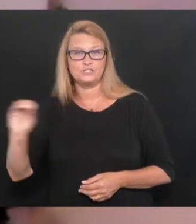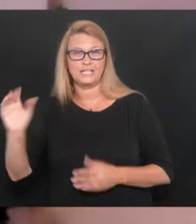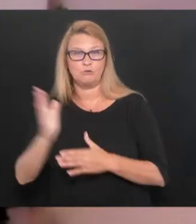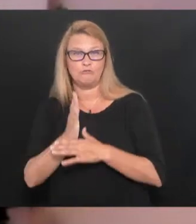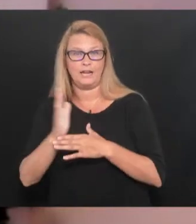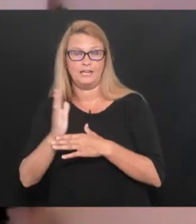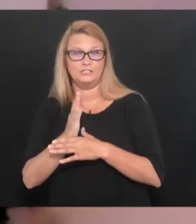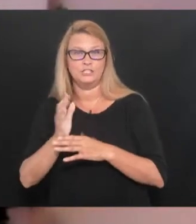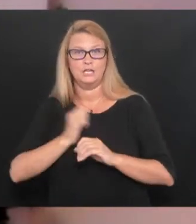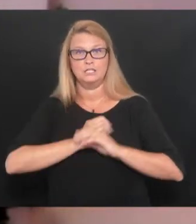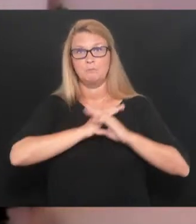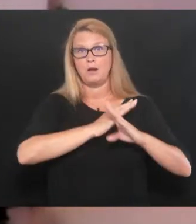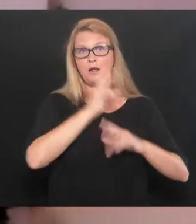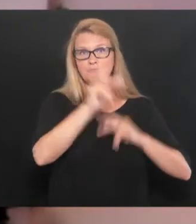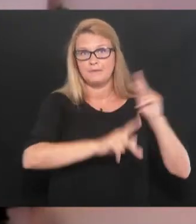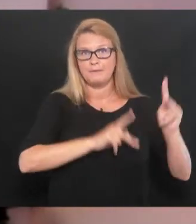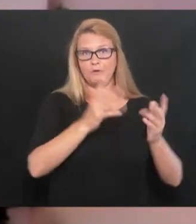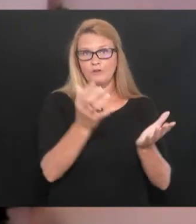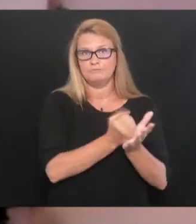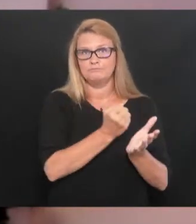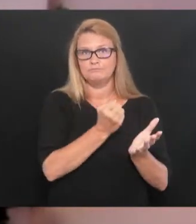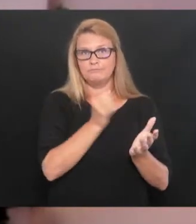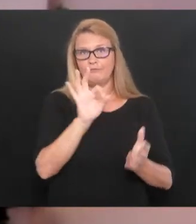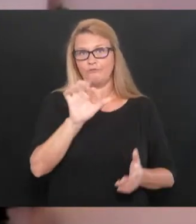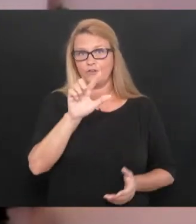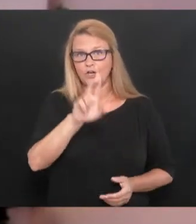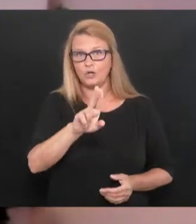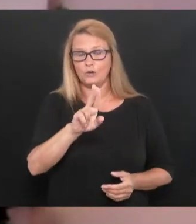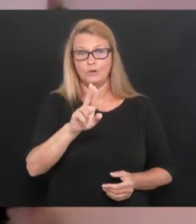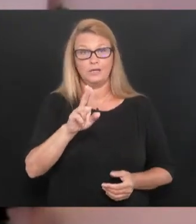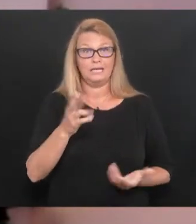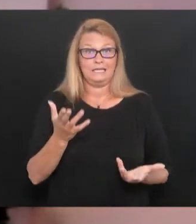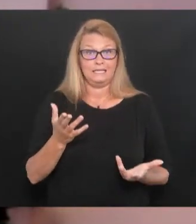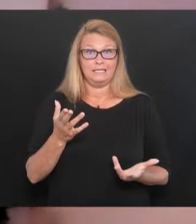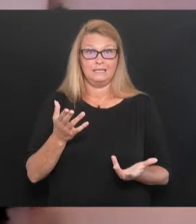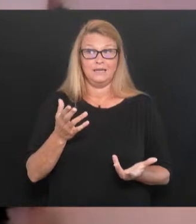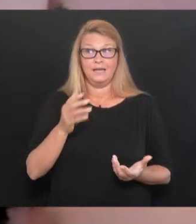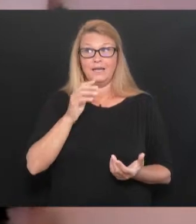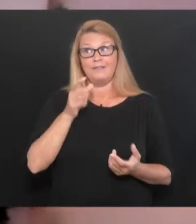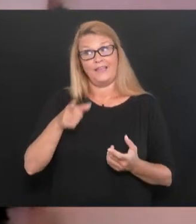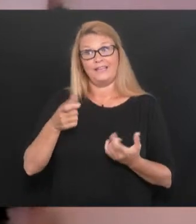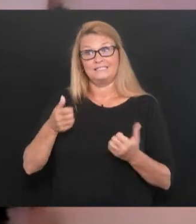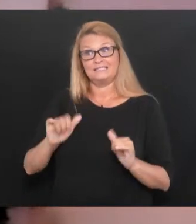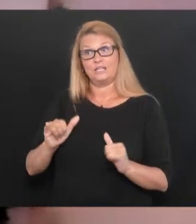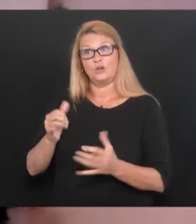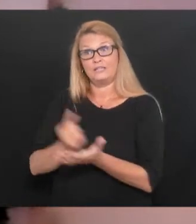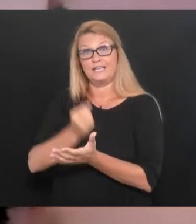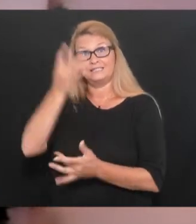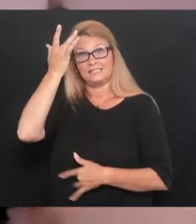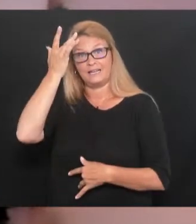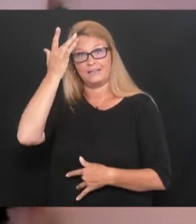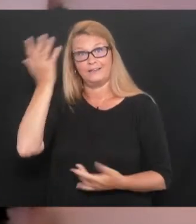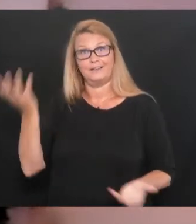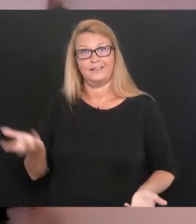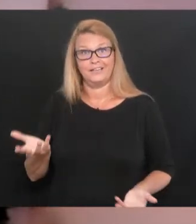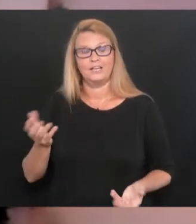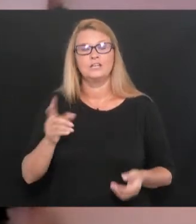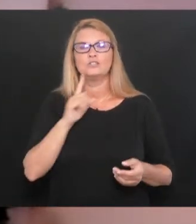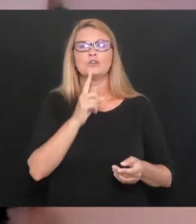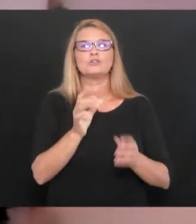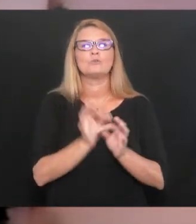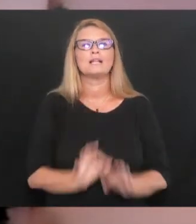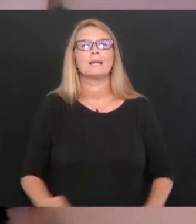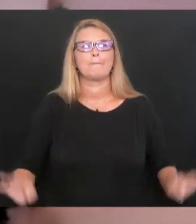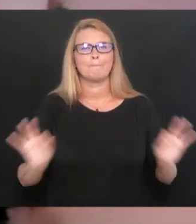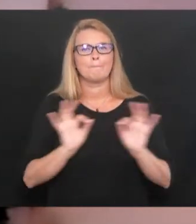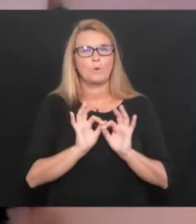block people from getting the flu. It does help people from getting as sick. So I think that it's really important, first of all, for